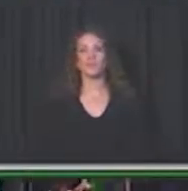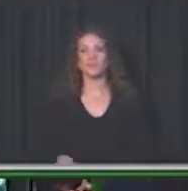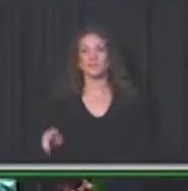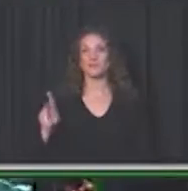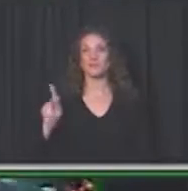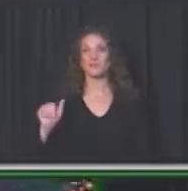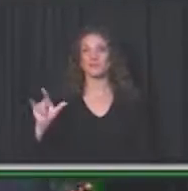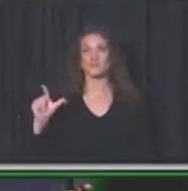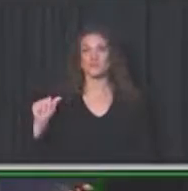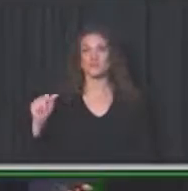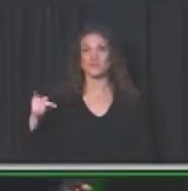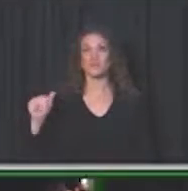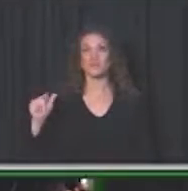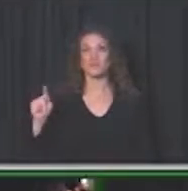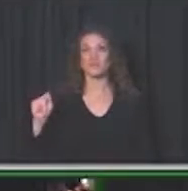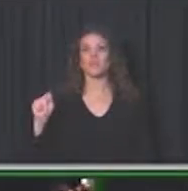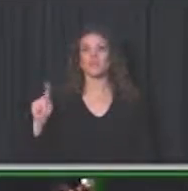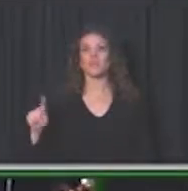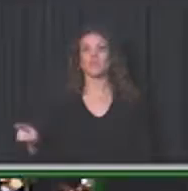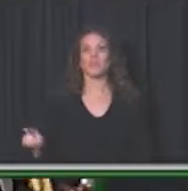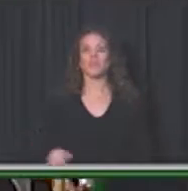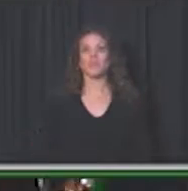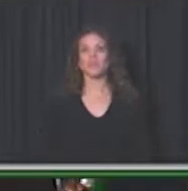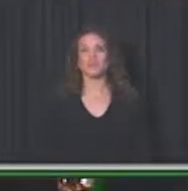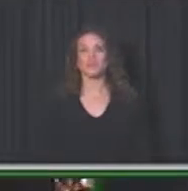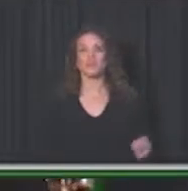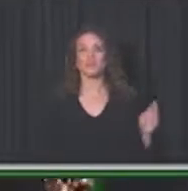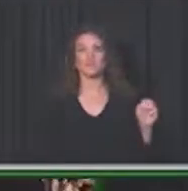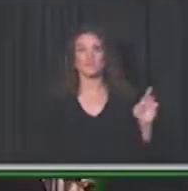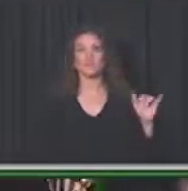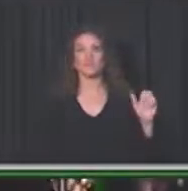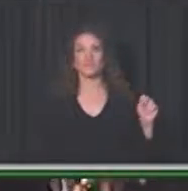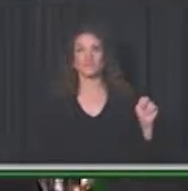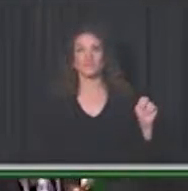Kayla Pappas. Marianne Porras.